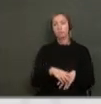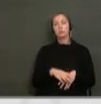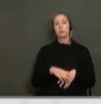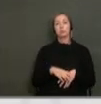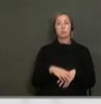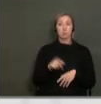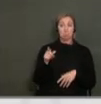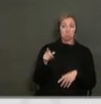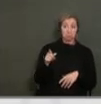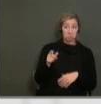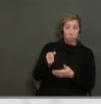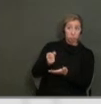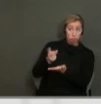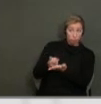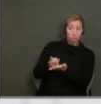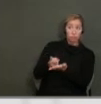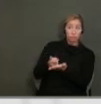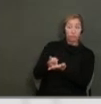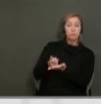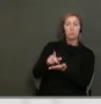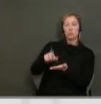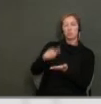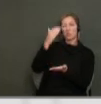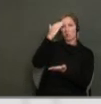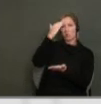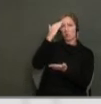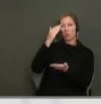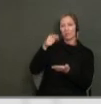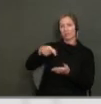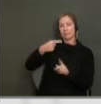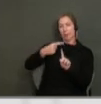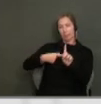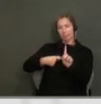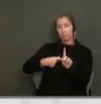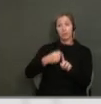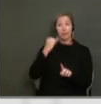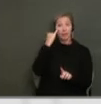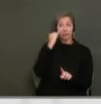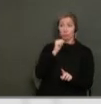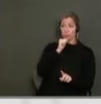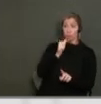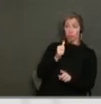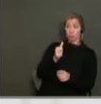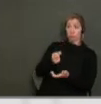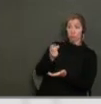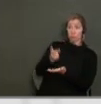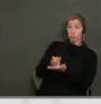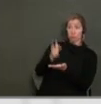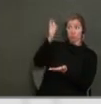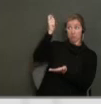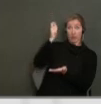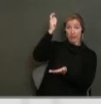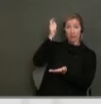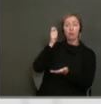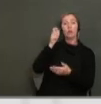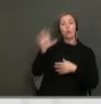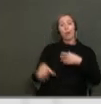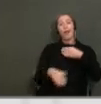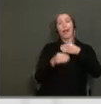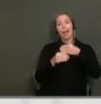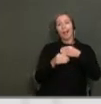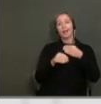if we get the grant in September, later this month. If we don't get the grant, then we will add a total of